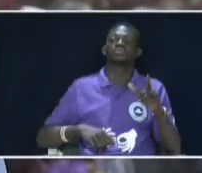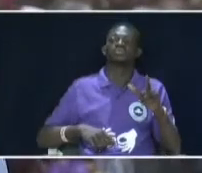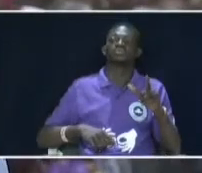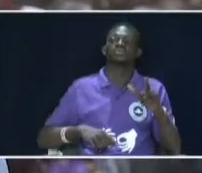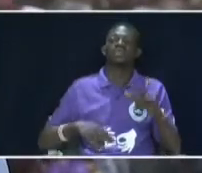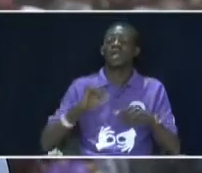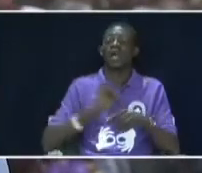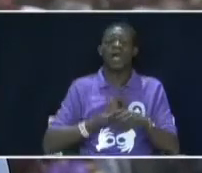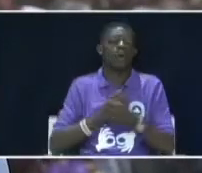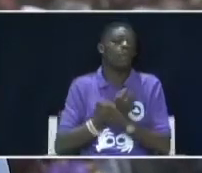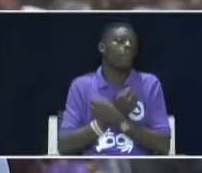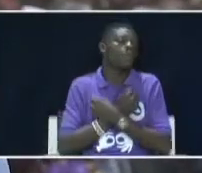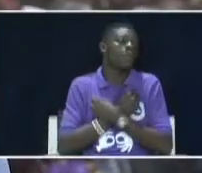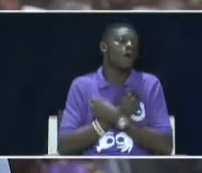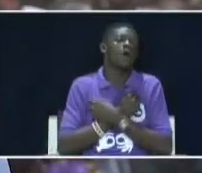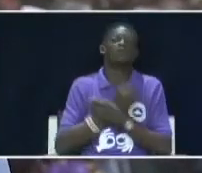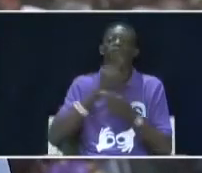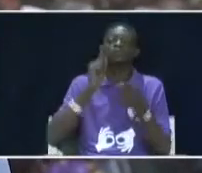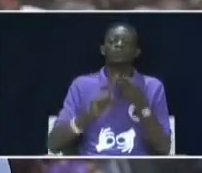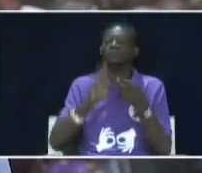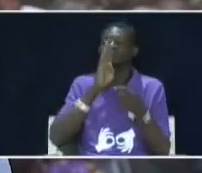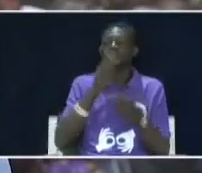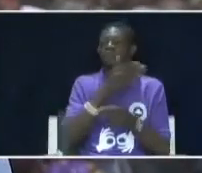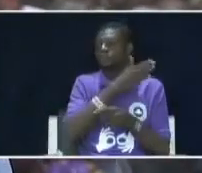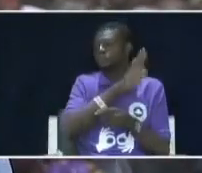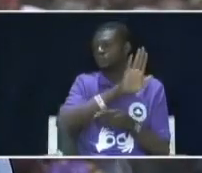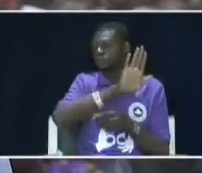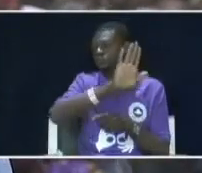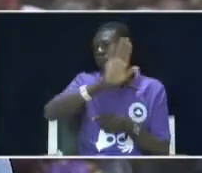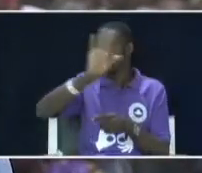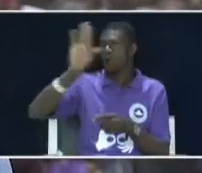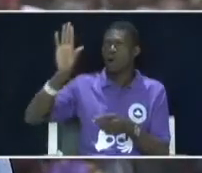I would love to be your partner.